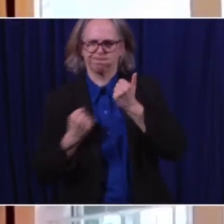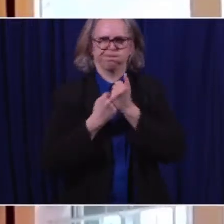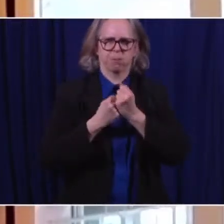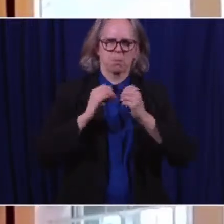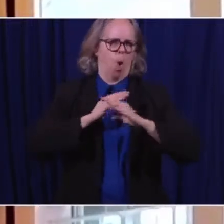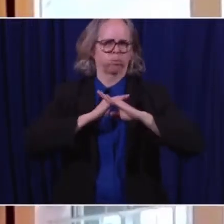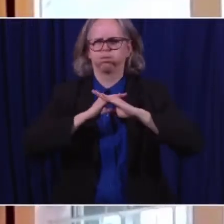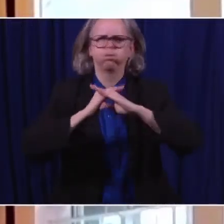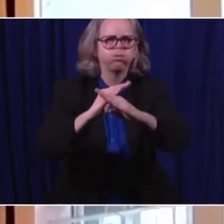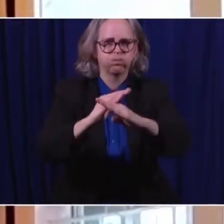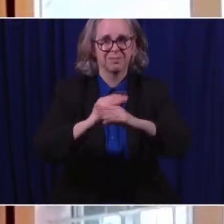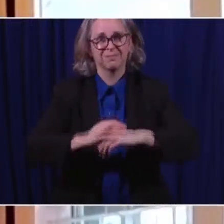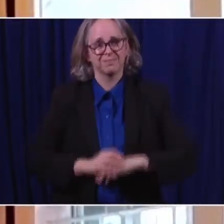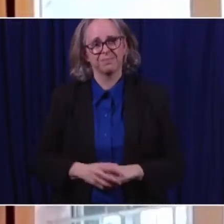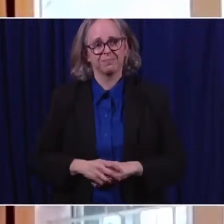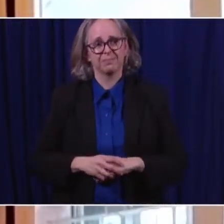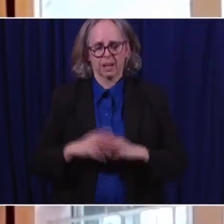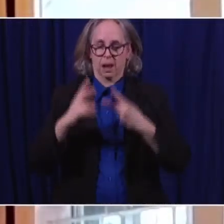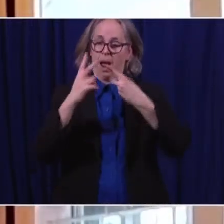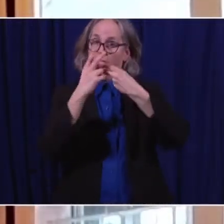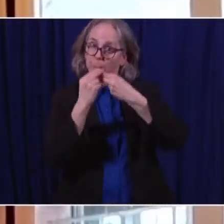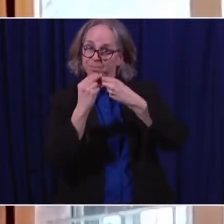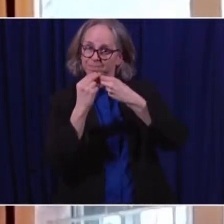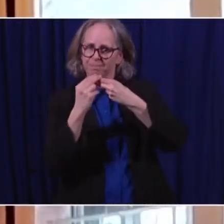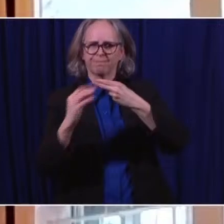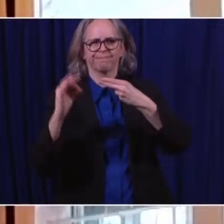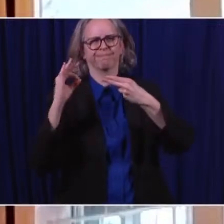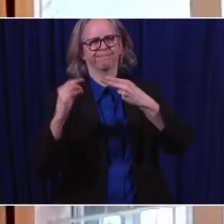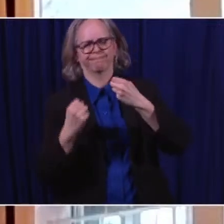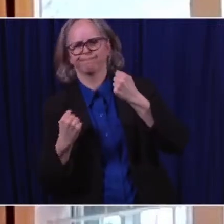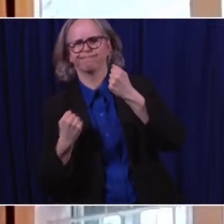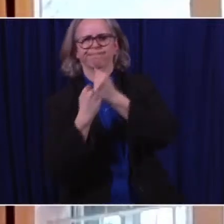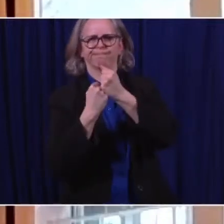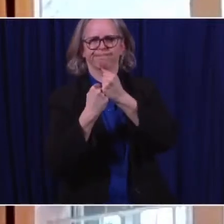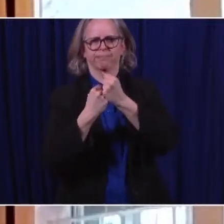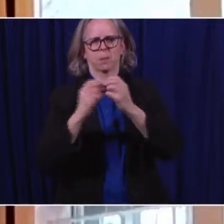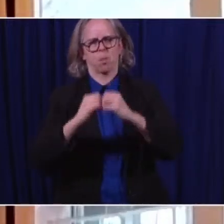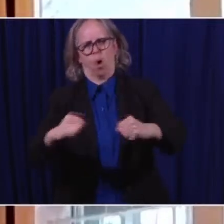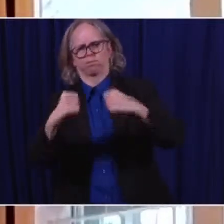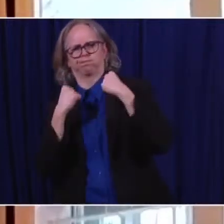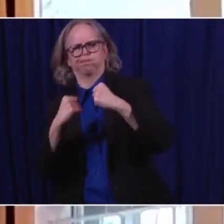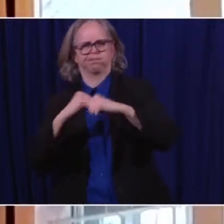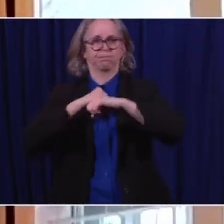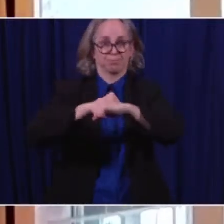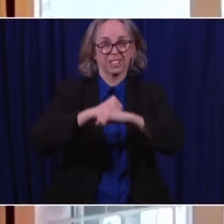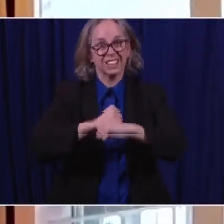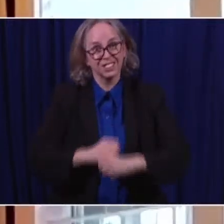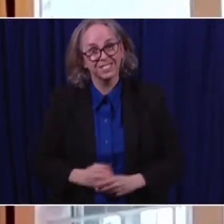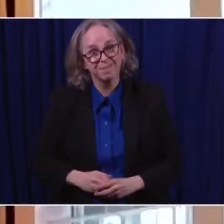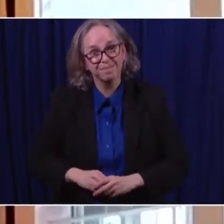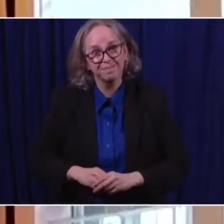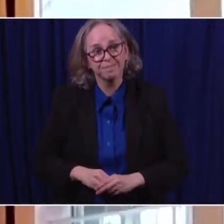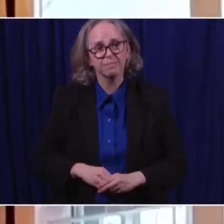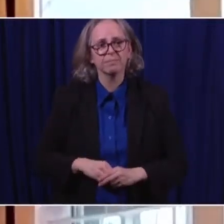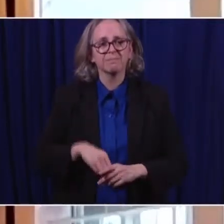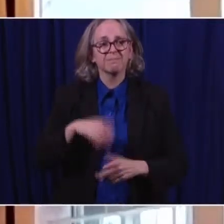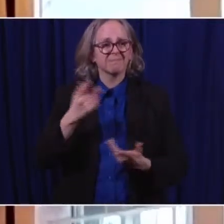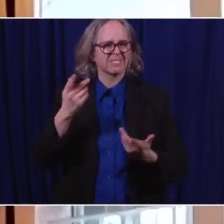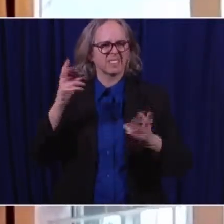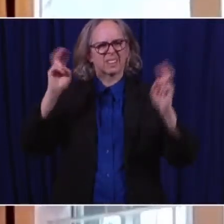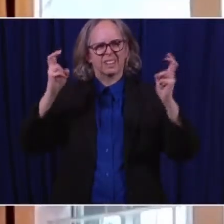with these two vaccines that we undertake to ensure that immunity will be